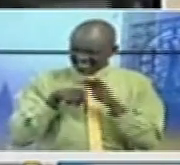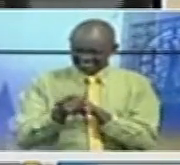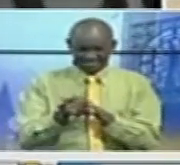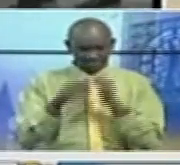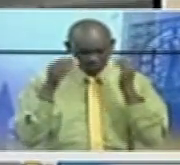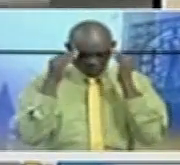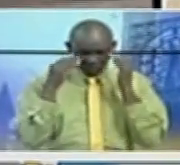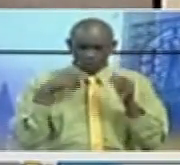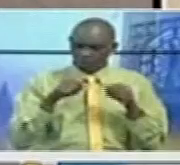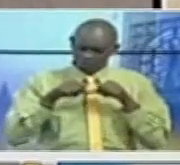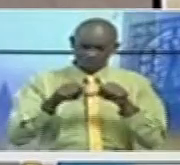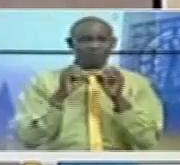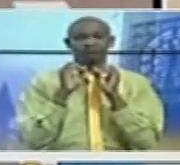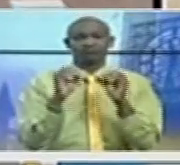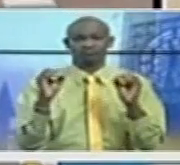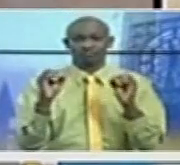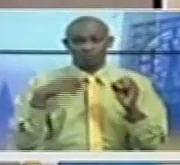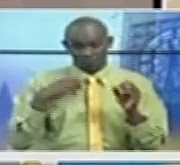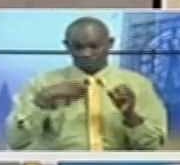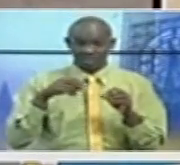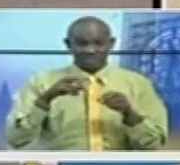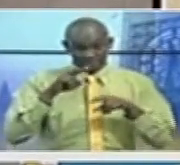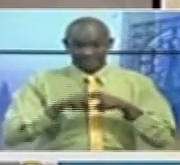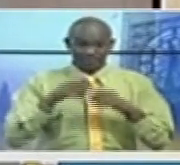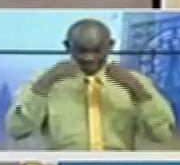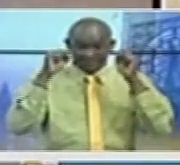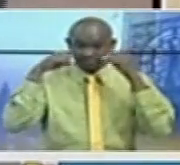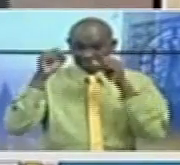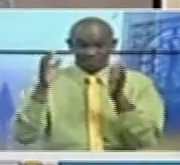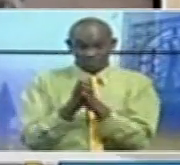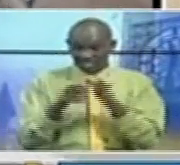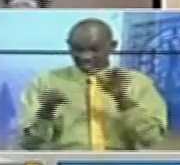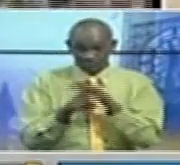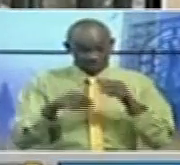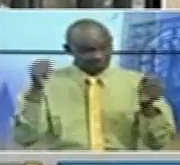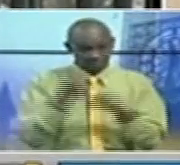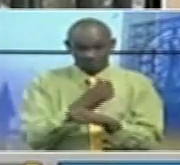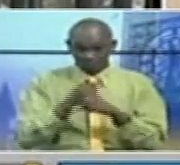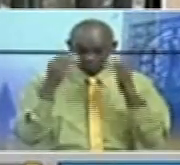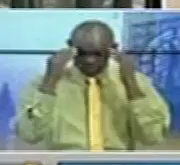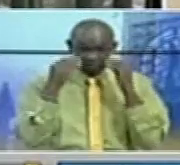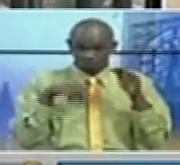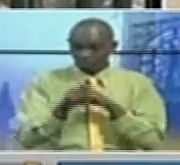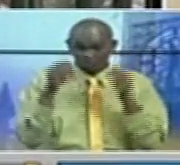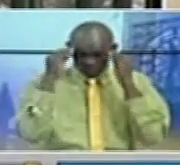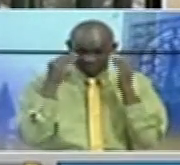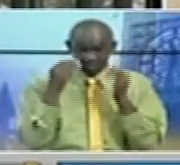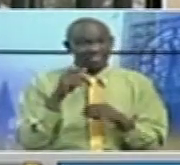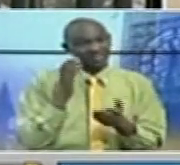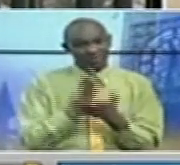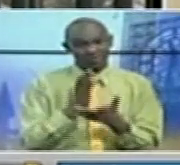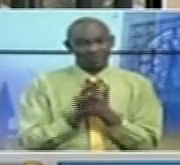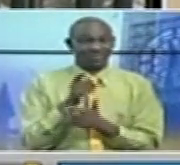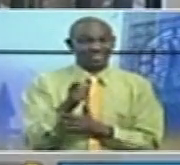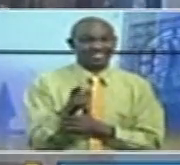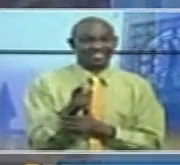Uhuru Kenyatta and for the sitting heads of government and state and their deputies. How do you see this going? Well, it actually calls